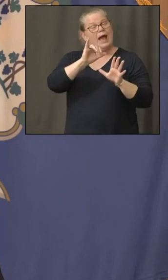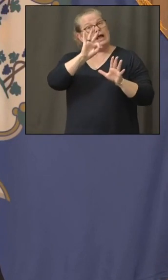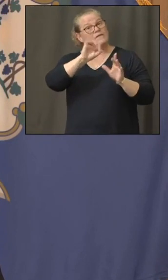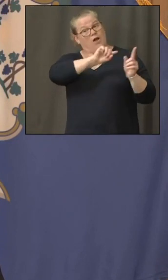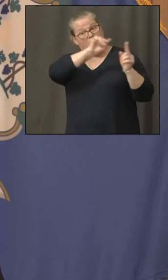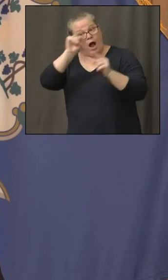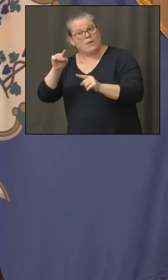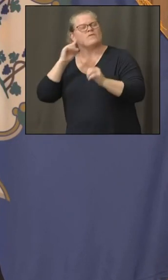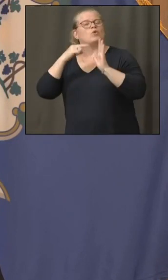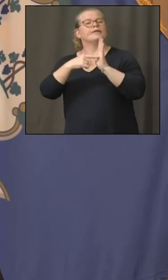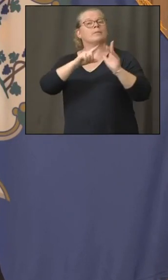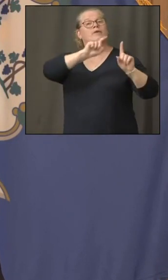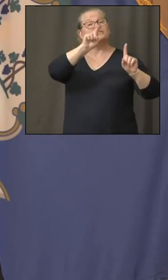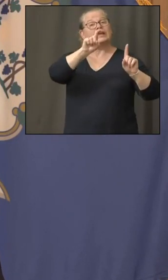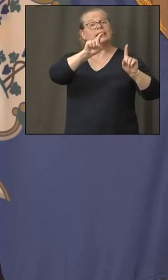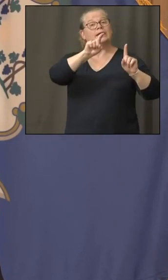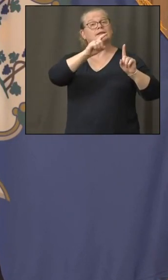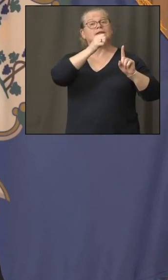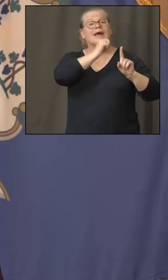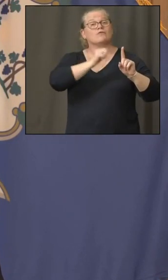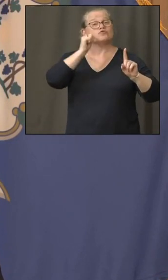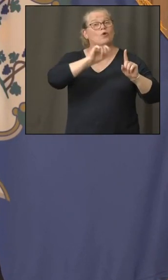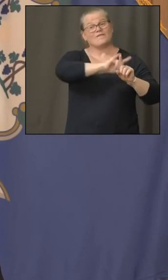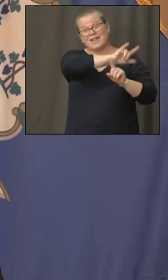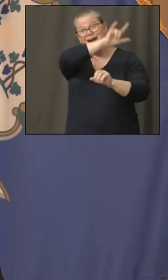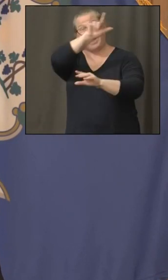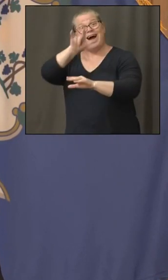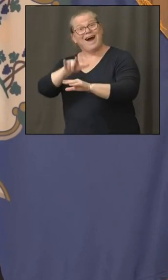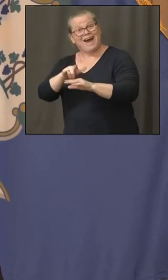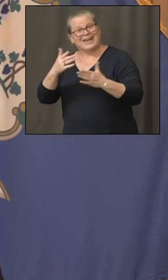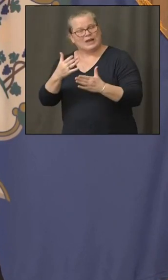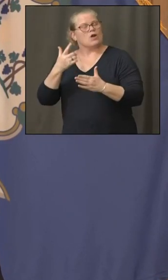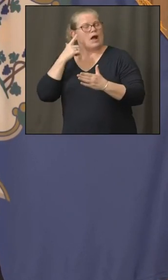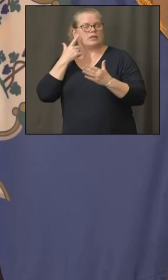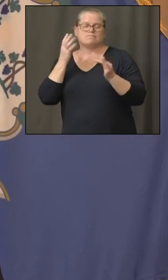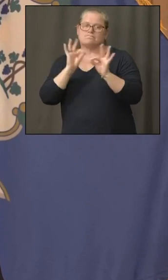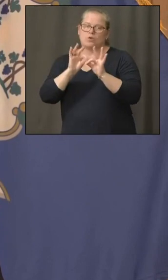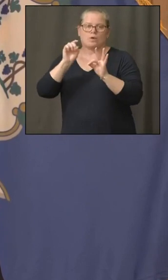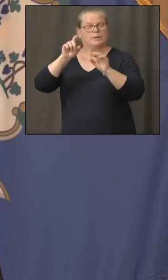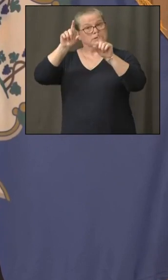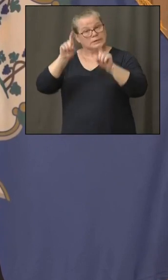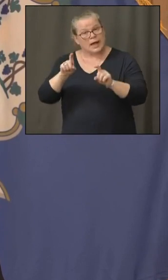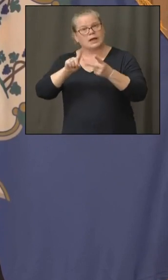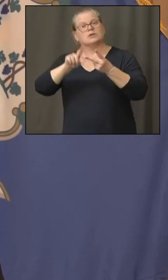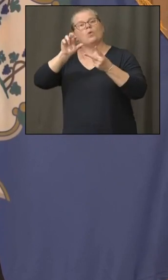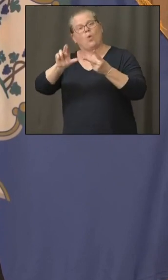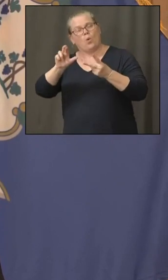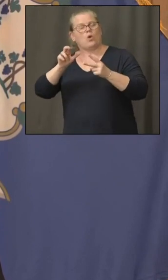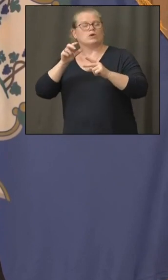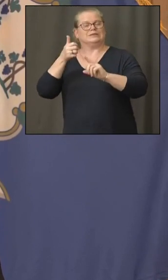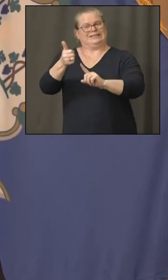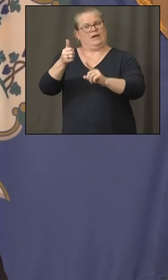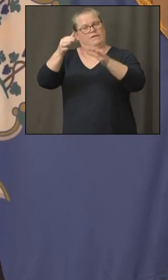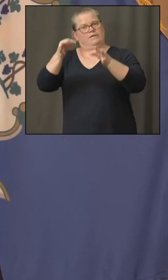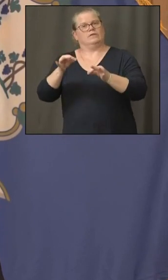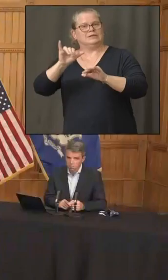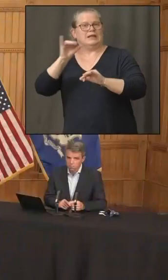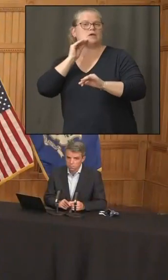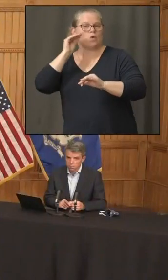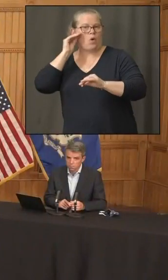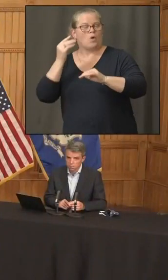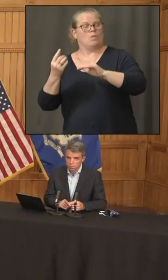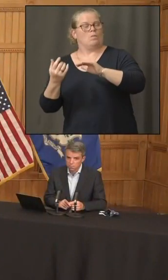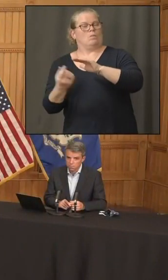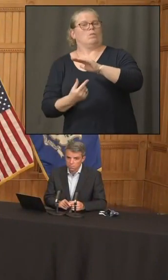those people tested or self-quarantine when they get here. I think that'd be safer for the entire region. And my last